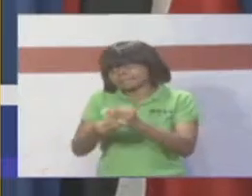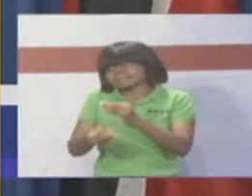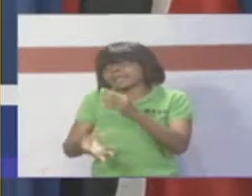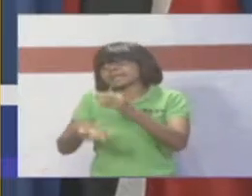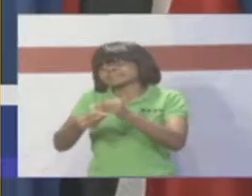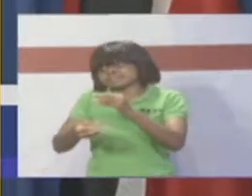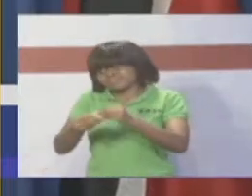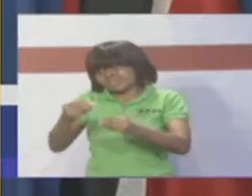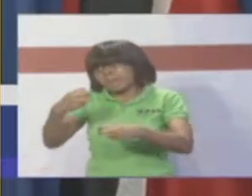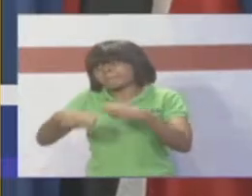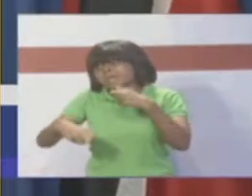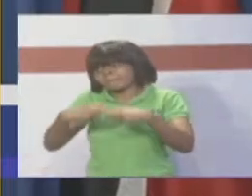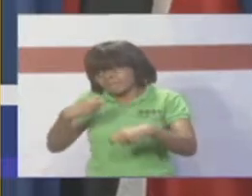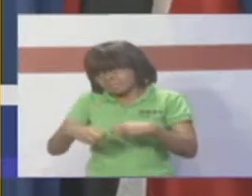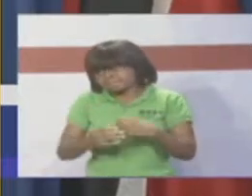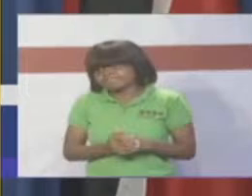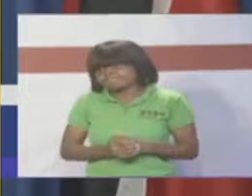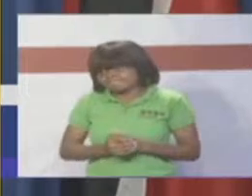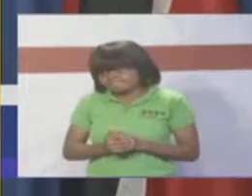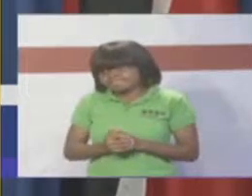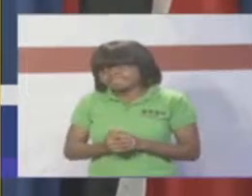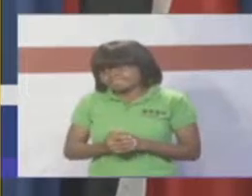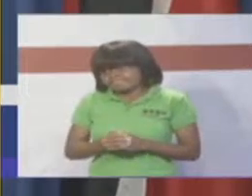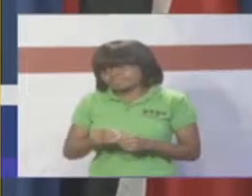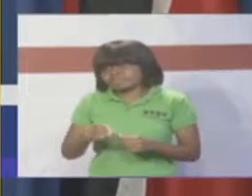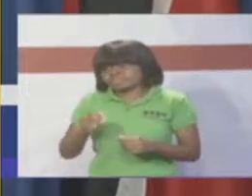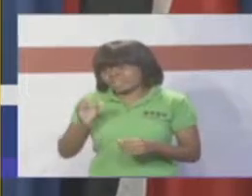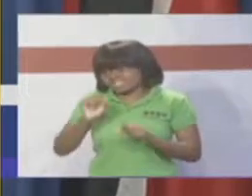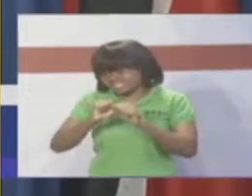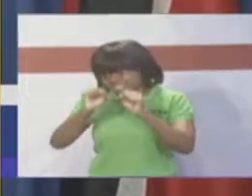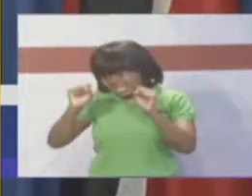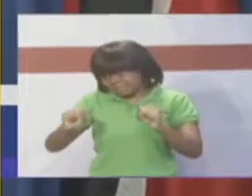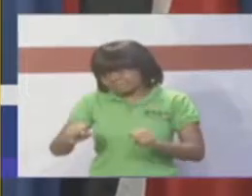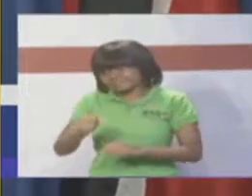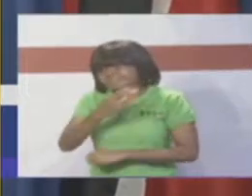system. And you see the blame game